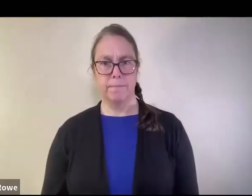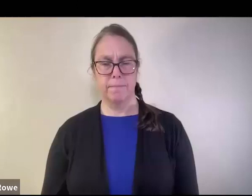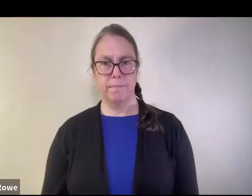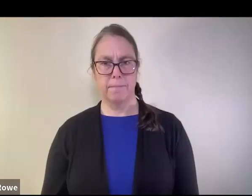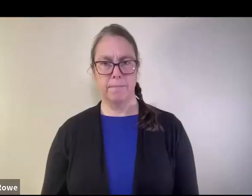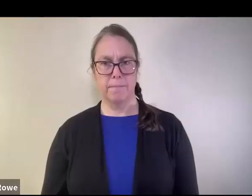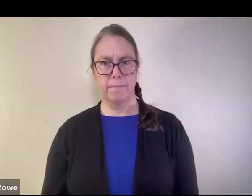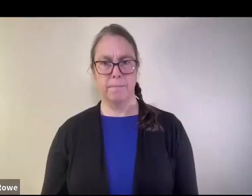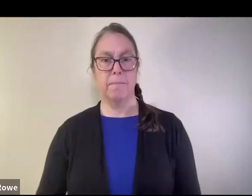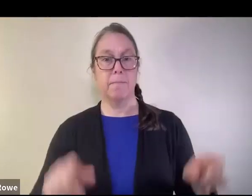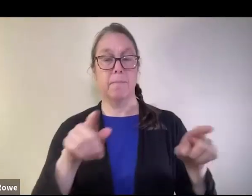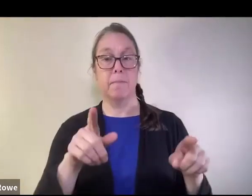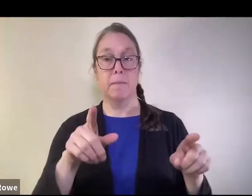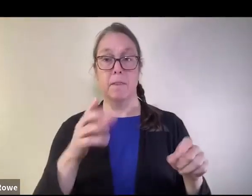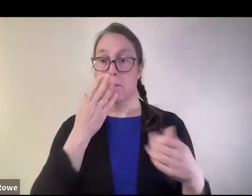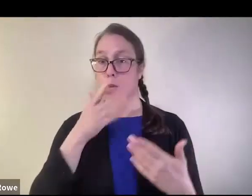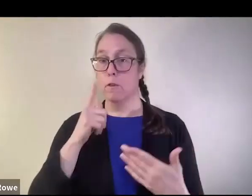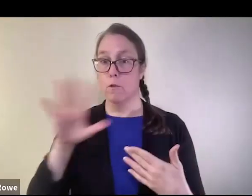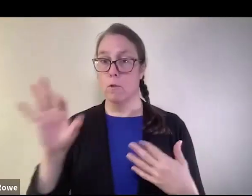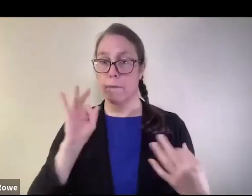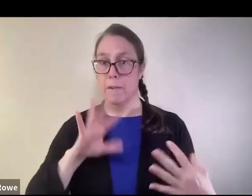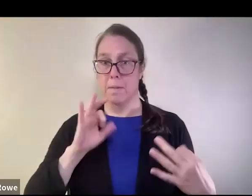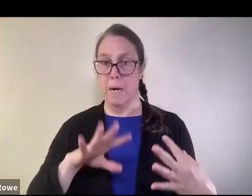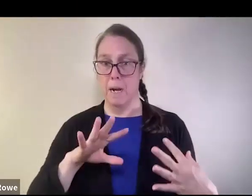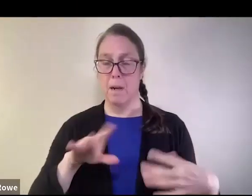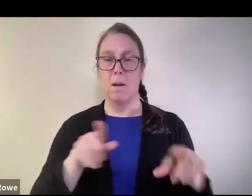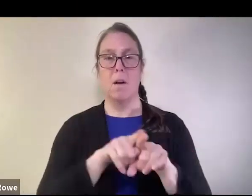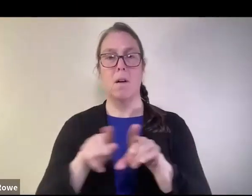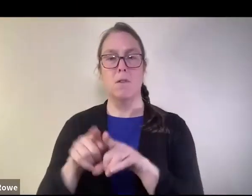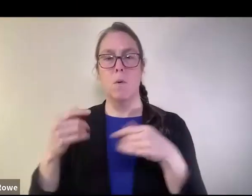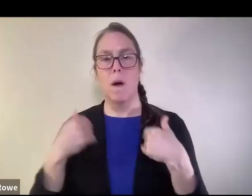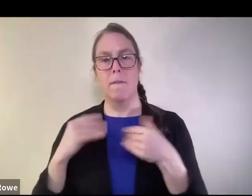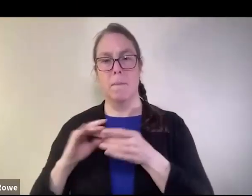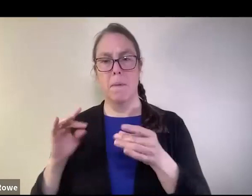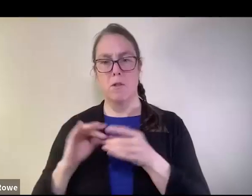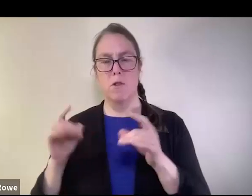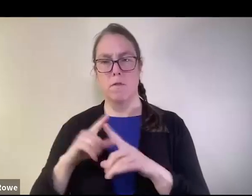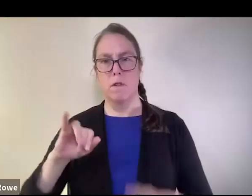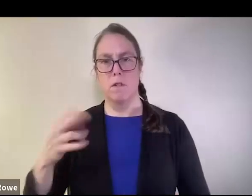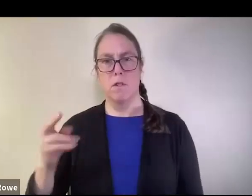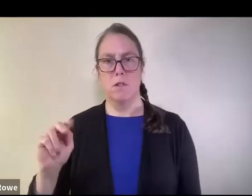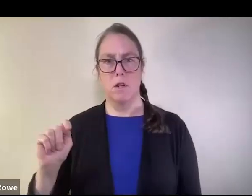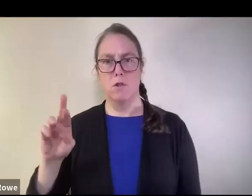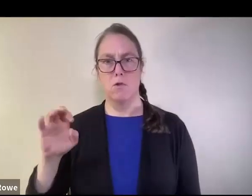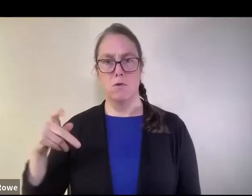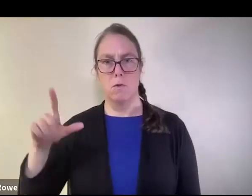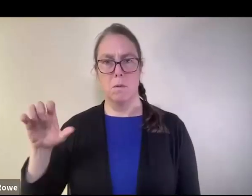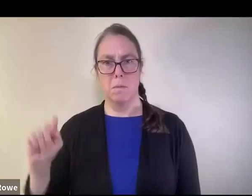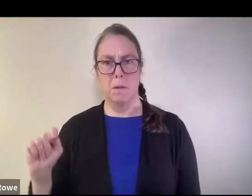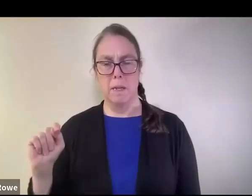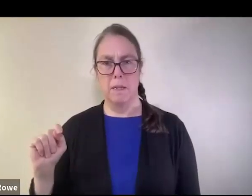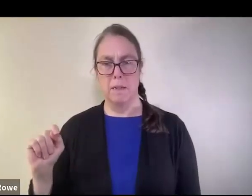We also have, thank you for your feedback, and we also have one from Jan Triplett. Having